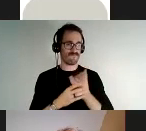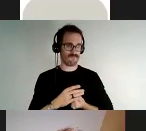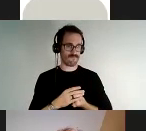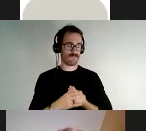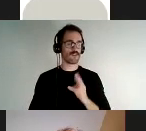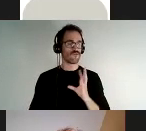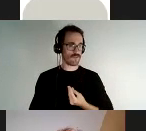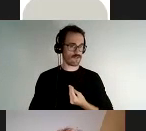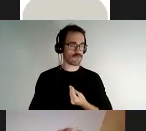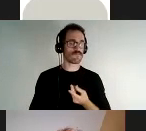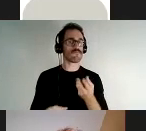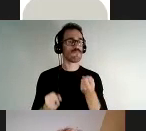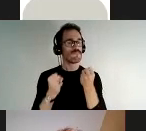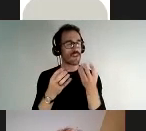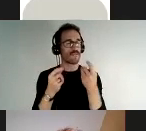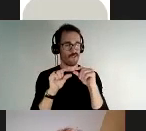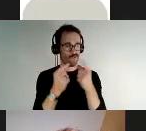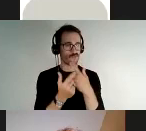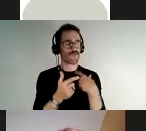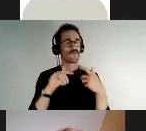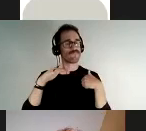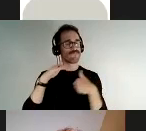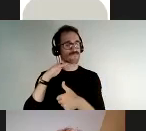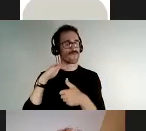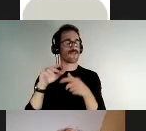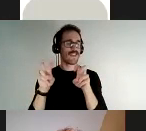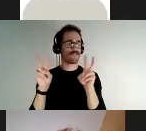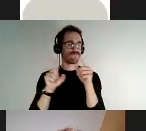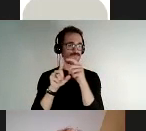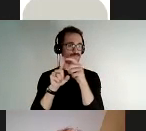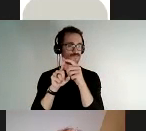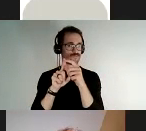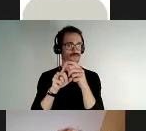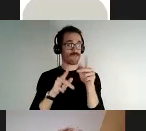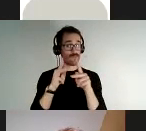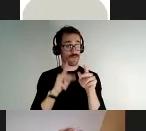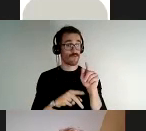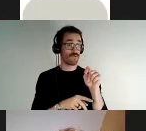fall under it. So people who are transsexual, these are people who